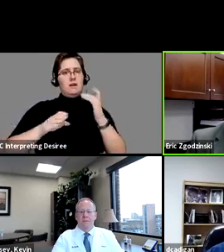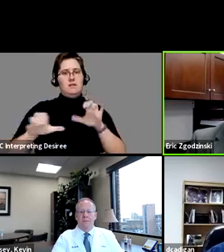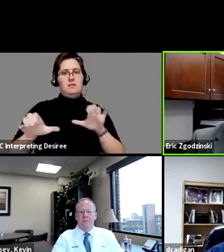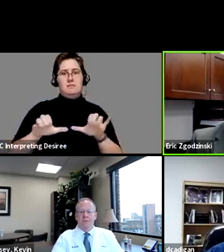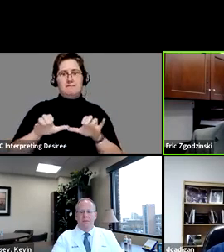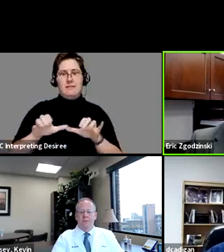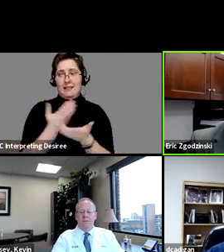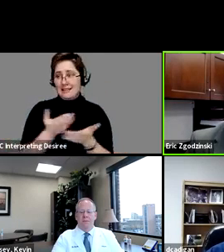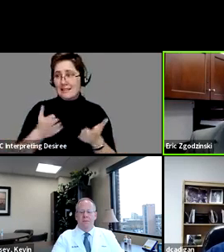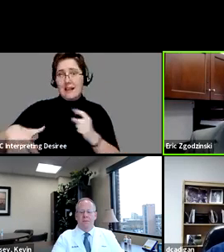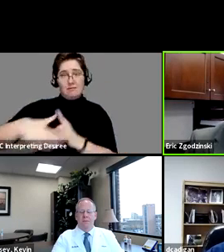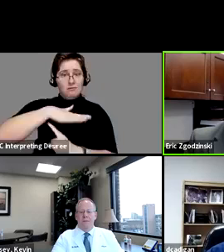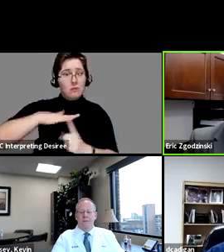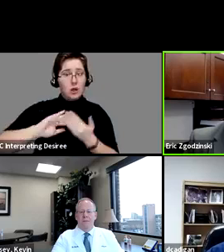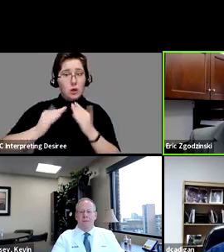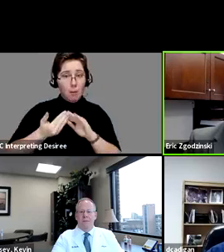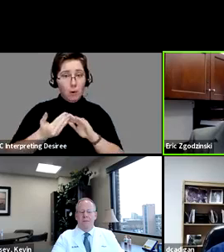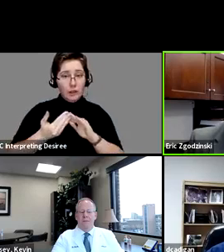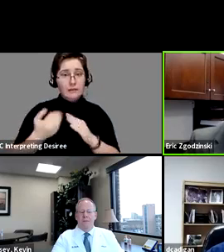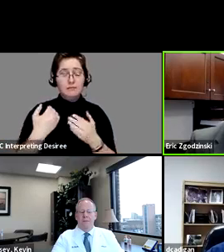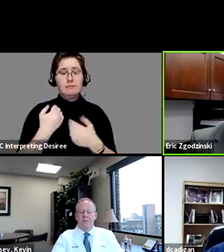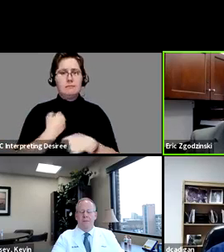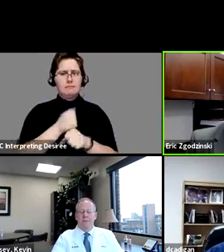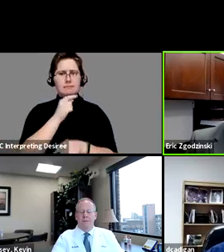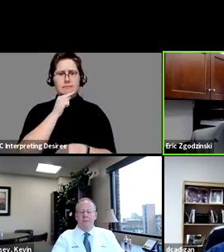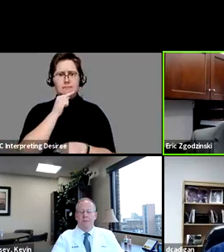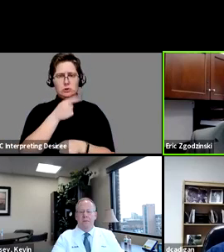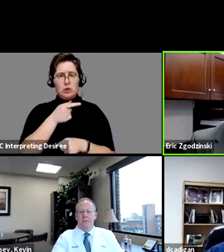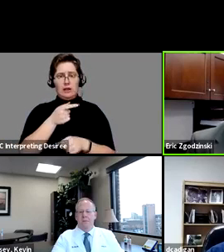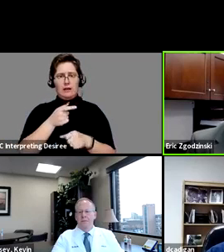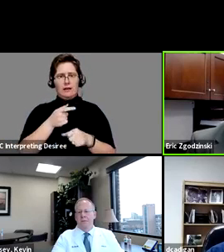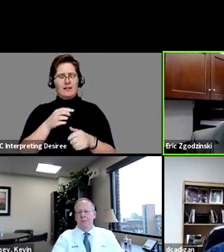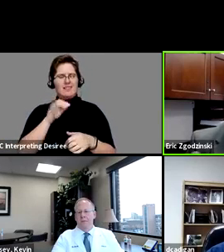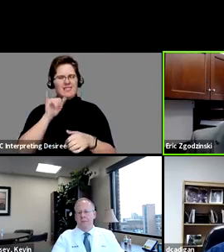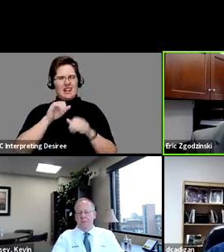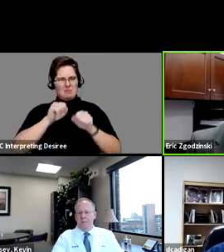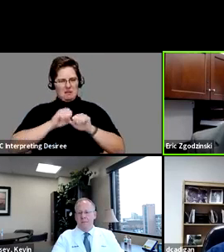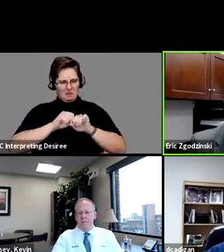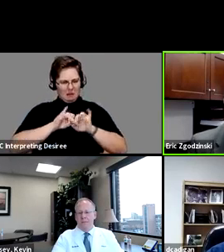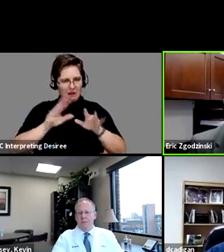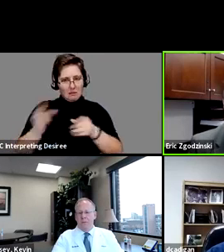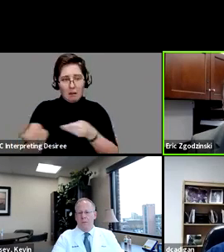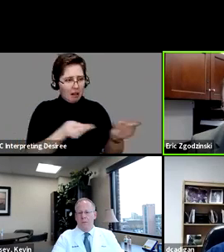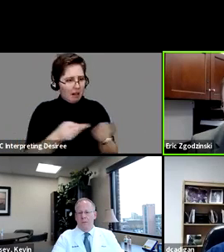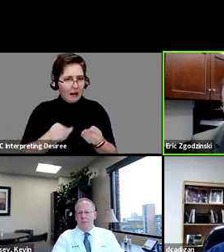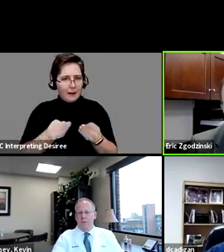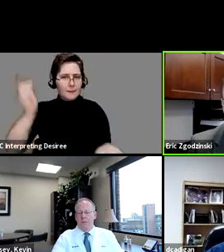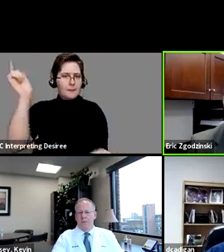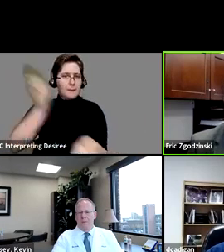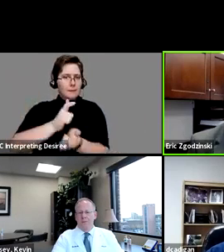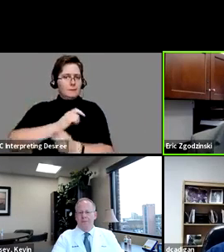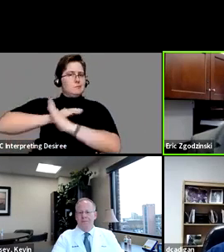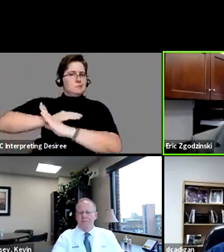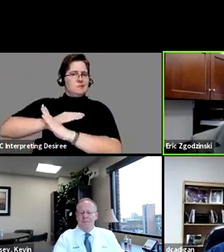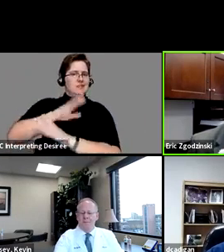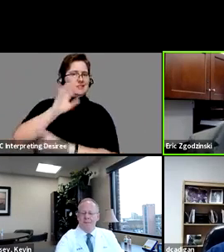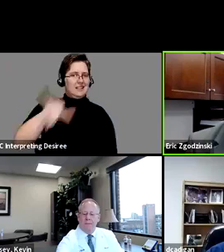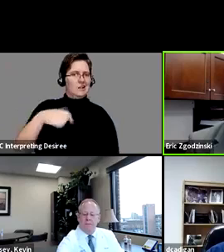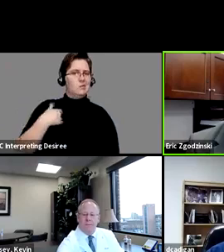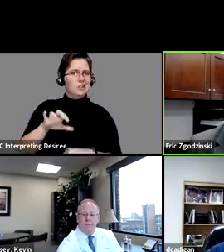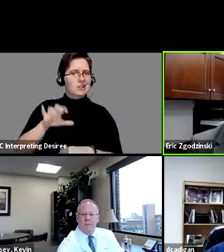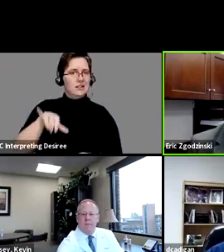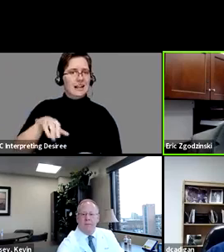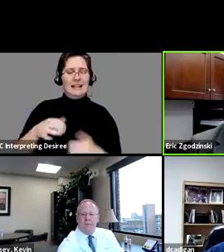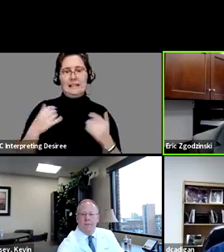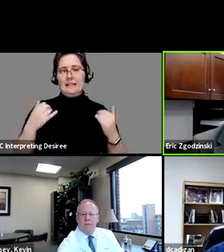in our community to make sure that we reduced the ability for COVID to be transmitted from person to person. Current trends